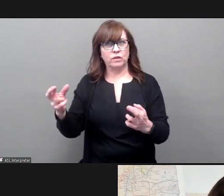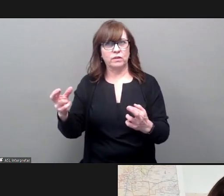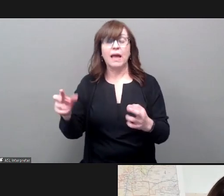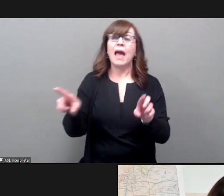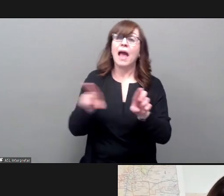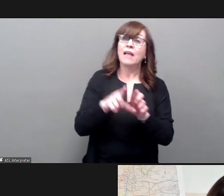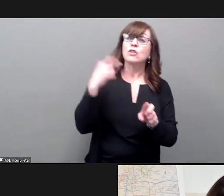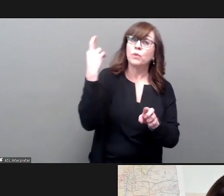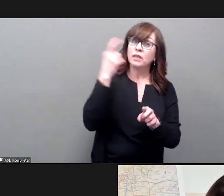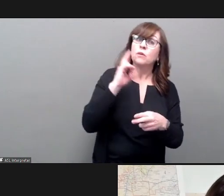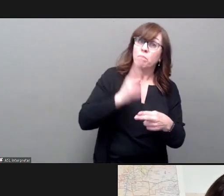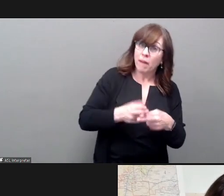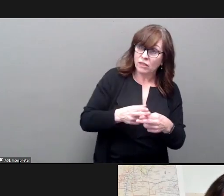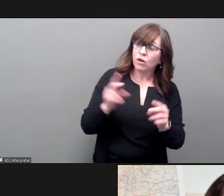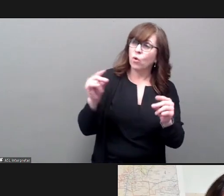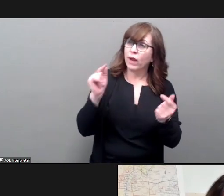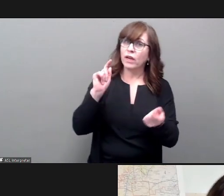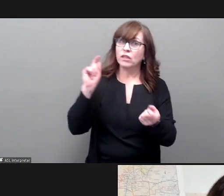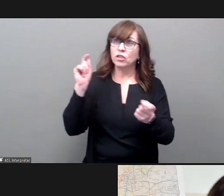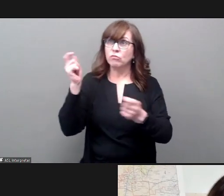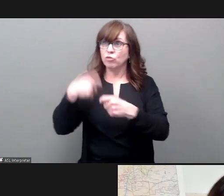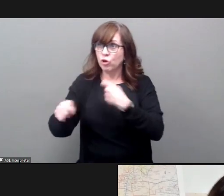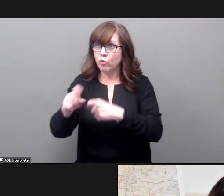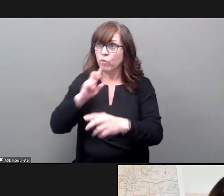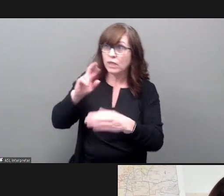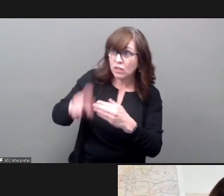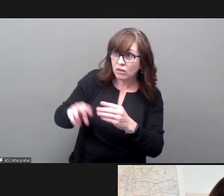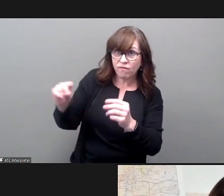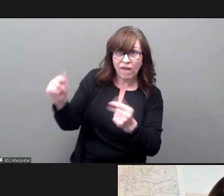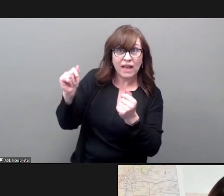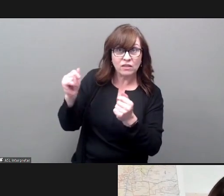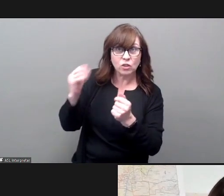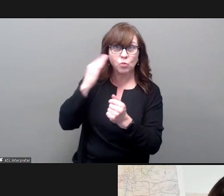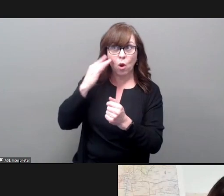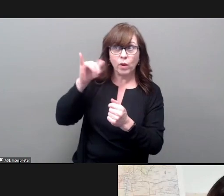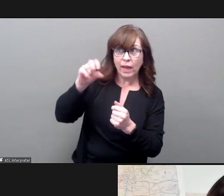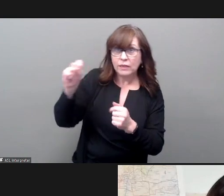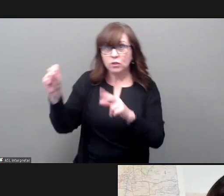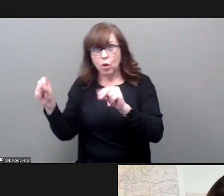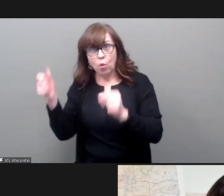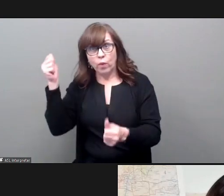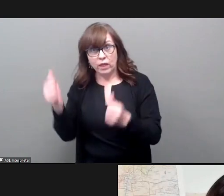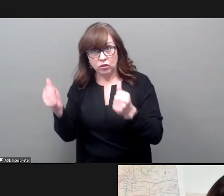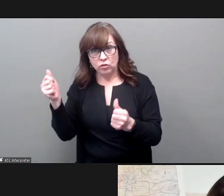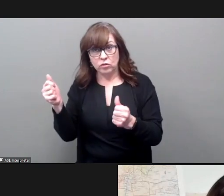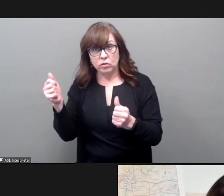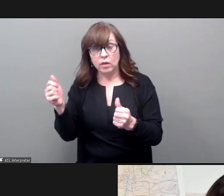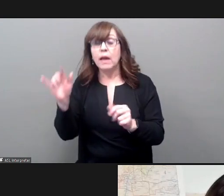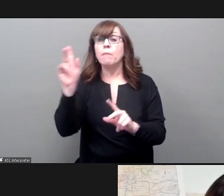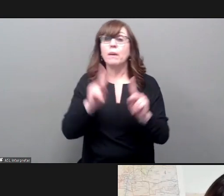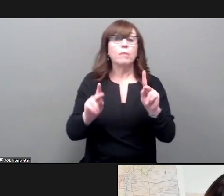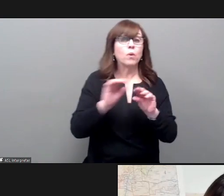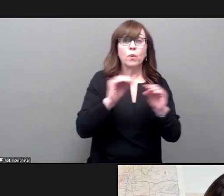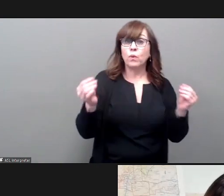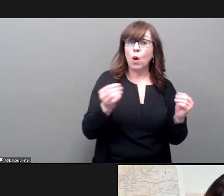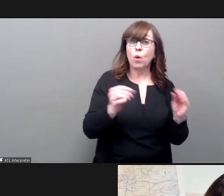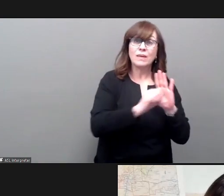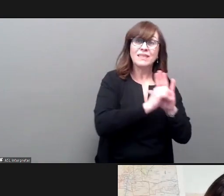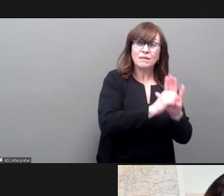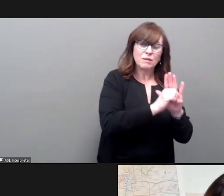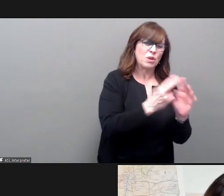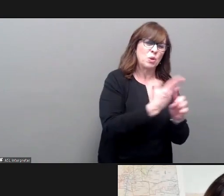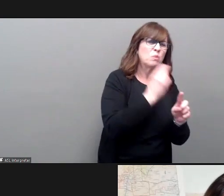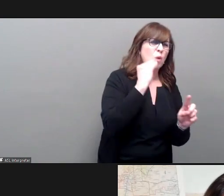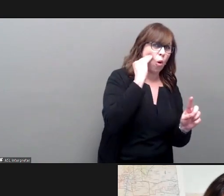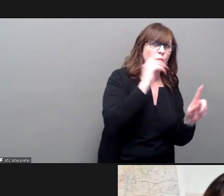they can get a quick turnaround time and get their results. And then people who don't have symptoms using home testing. And